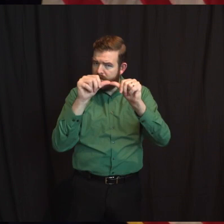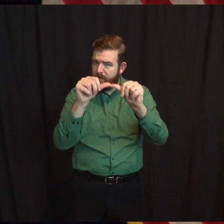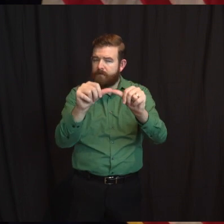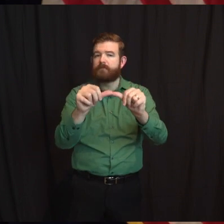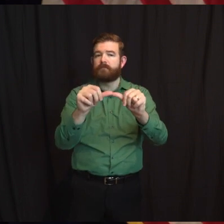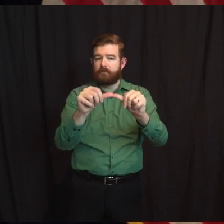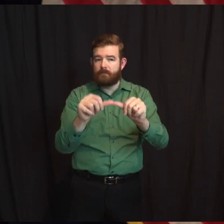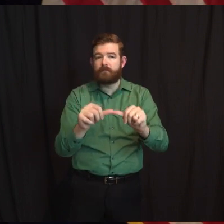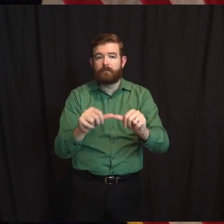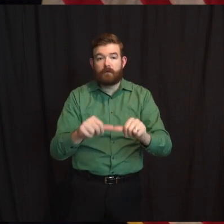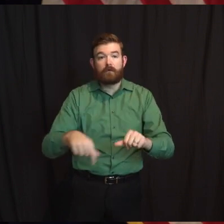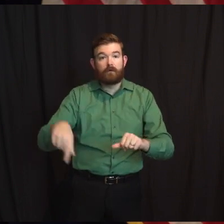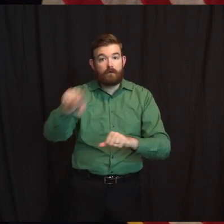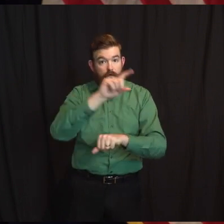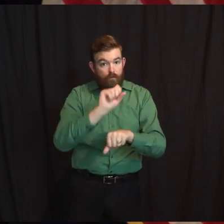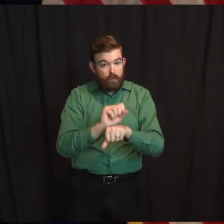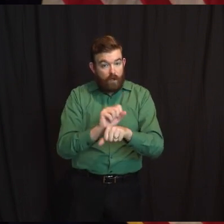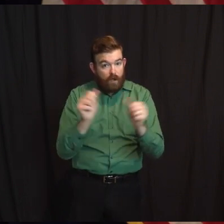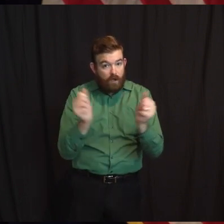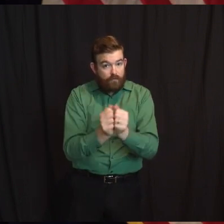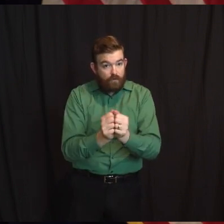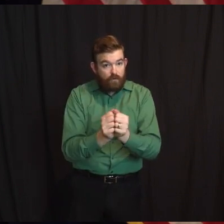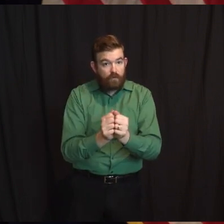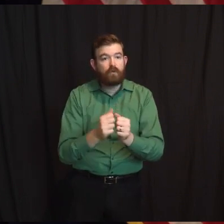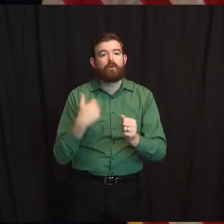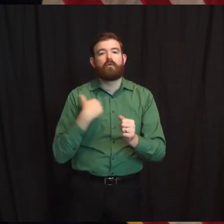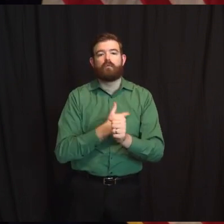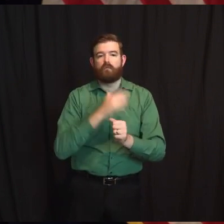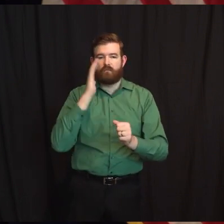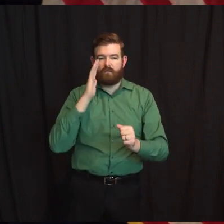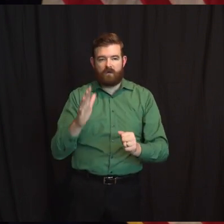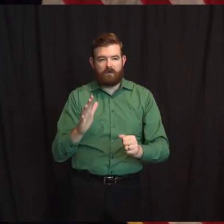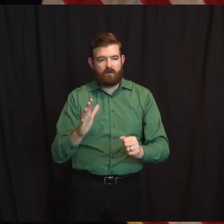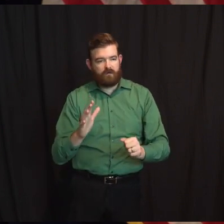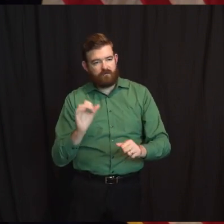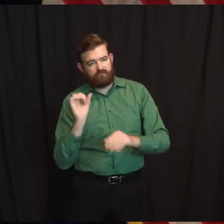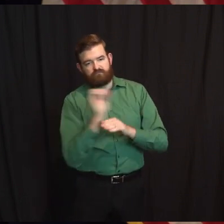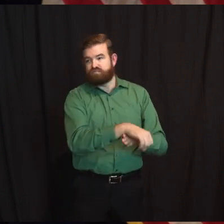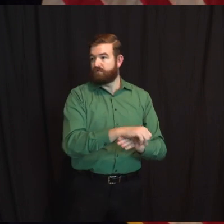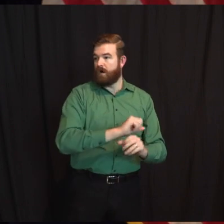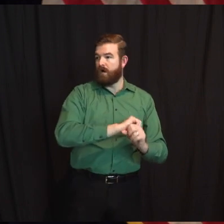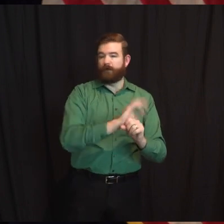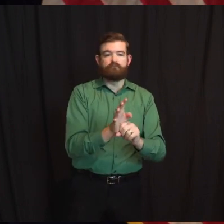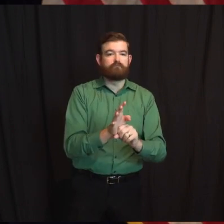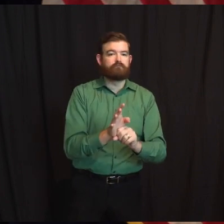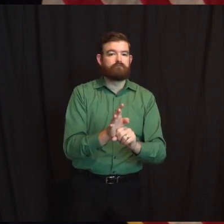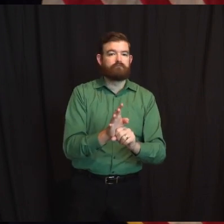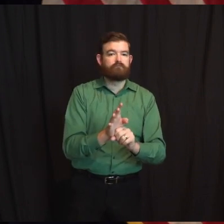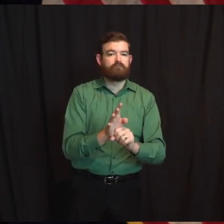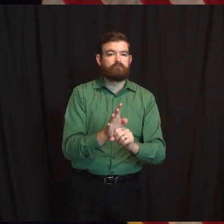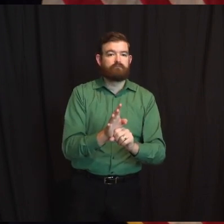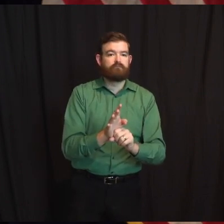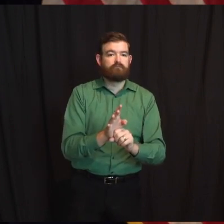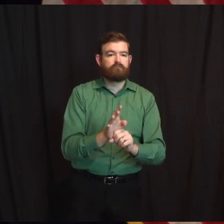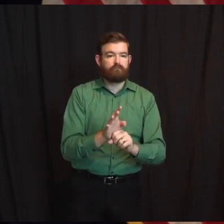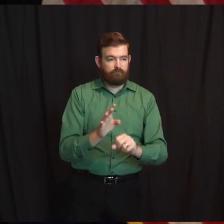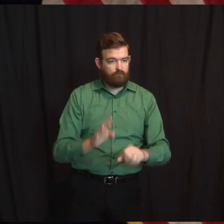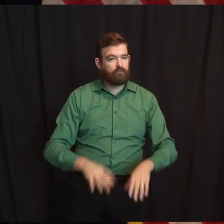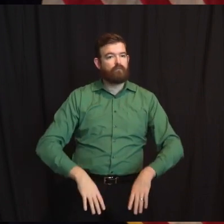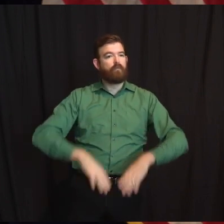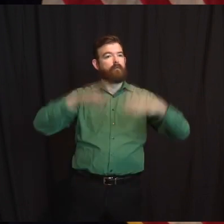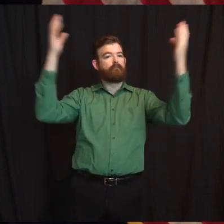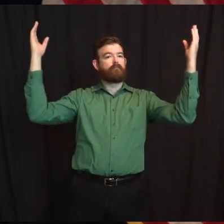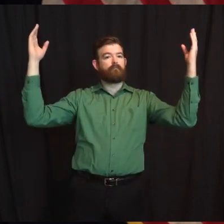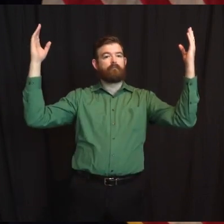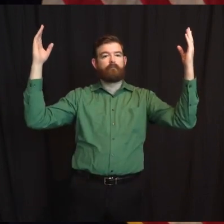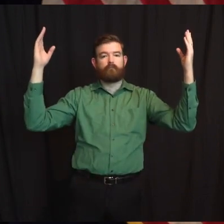at it together, we will break the back of this, we'll reopen responsibly, and we'll put this chapter, God willing,